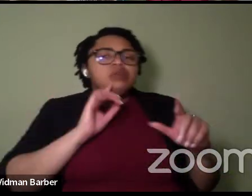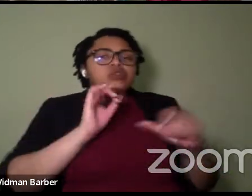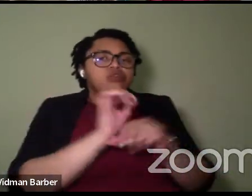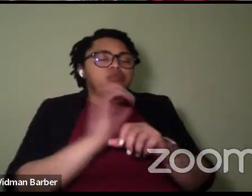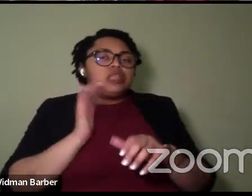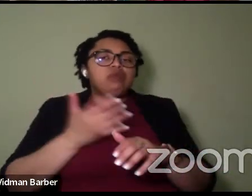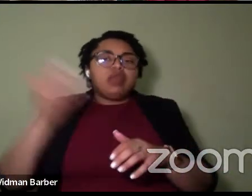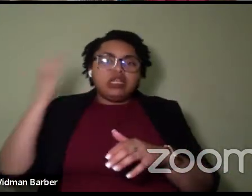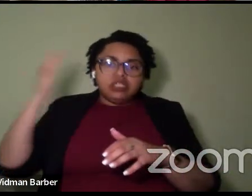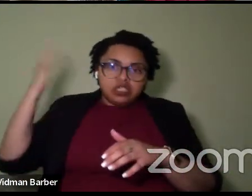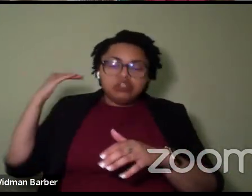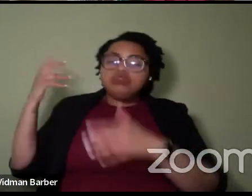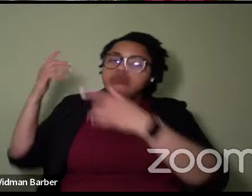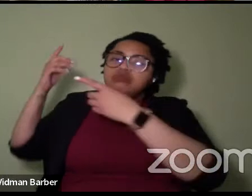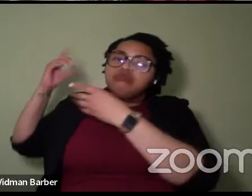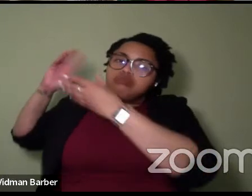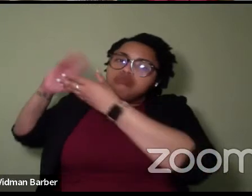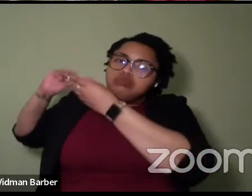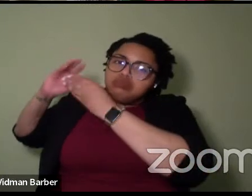difficult conversations.